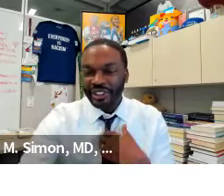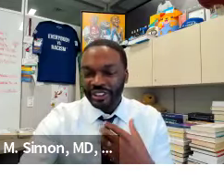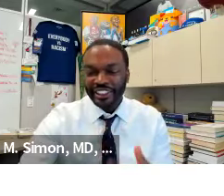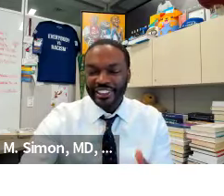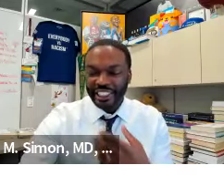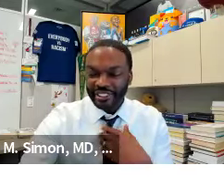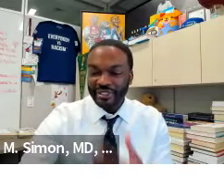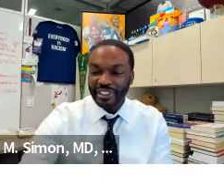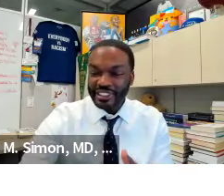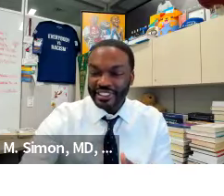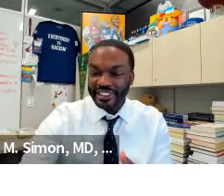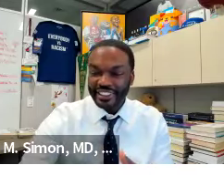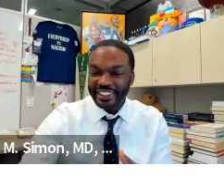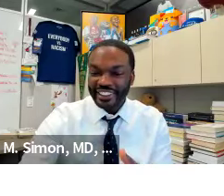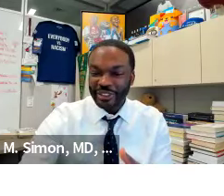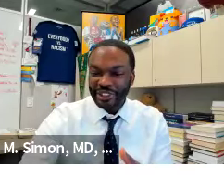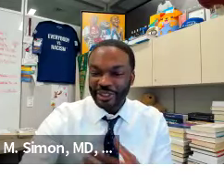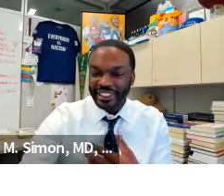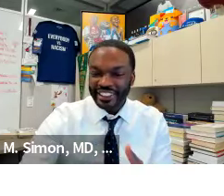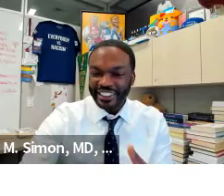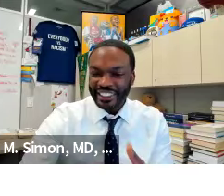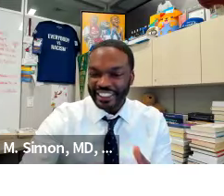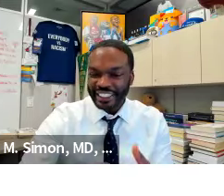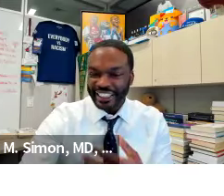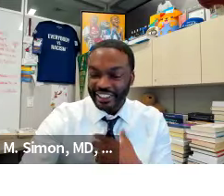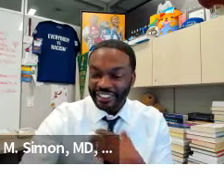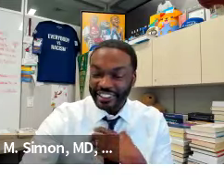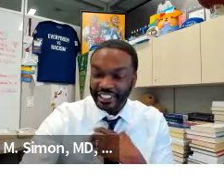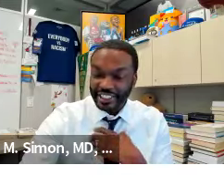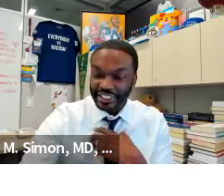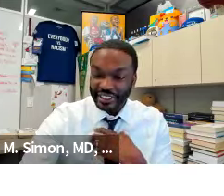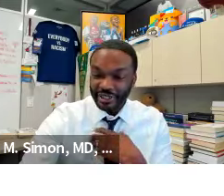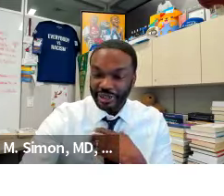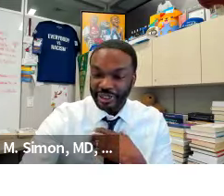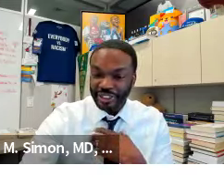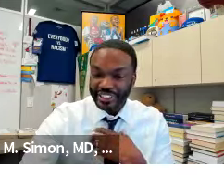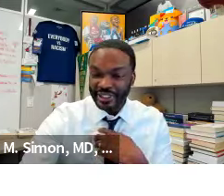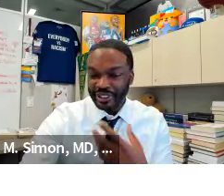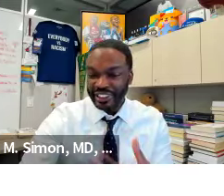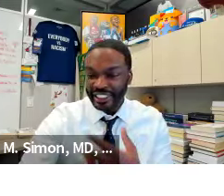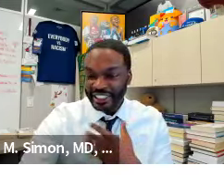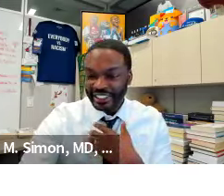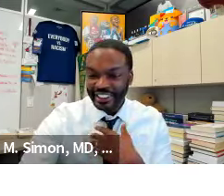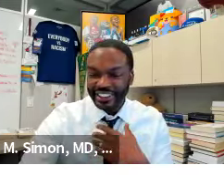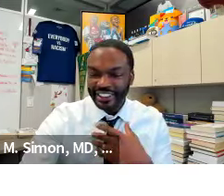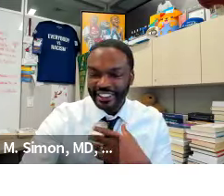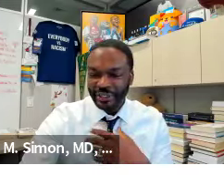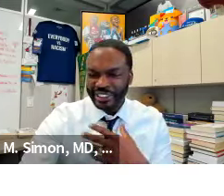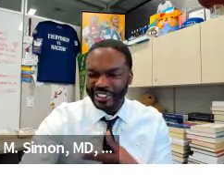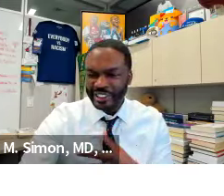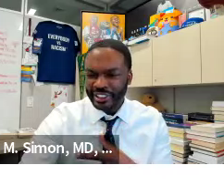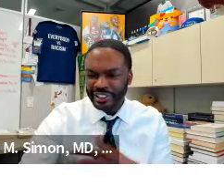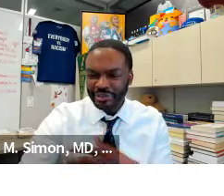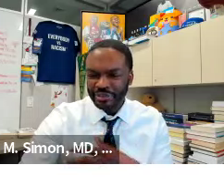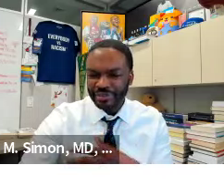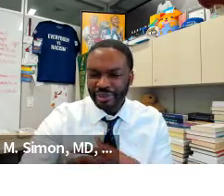Now you and Kevin fussed. So what did that get? That got Kevin attention from you because you were engaging. And when